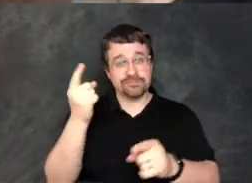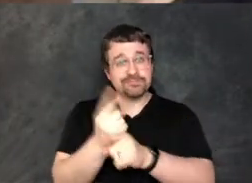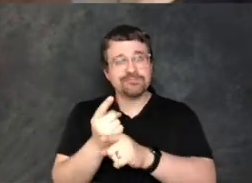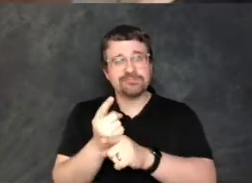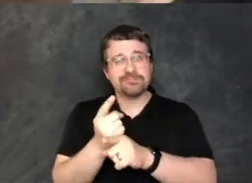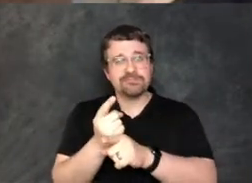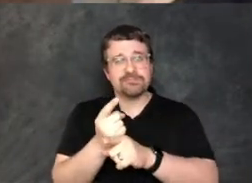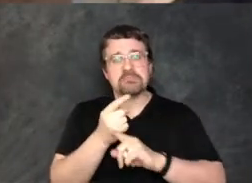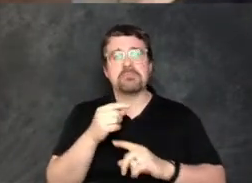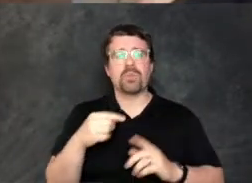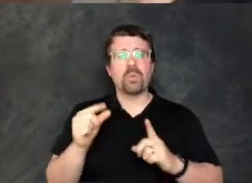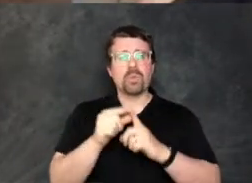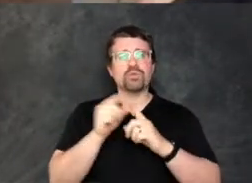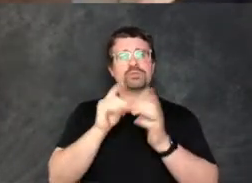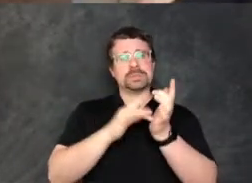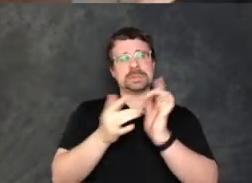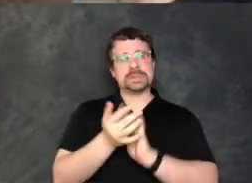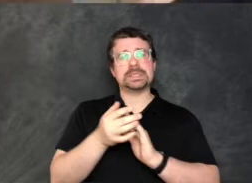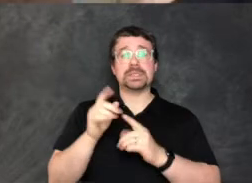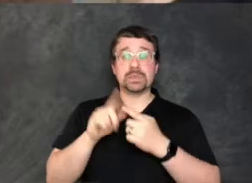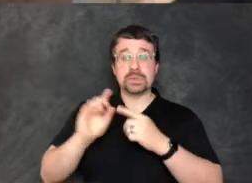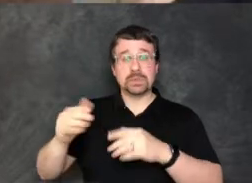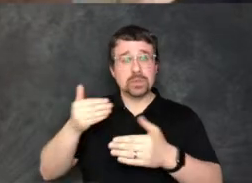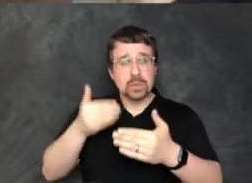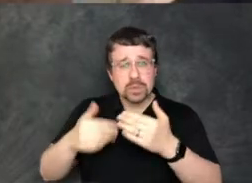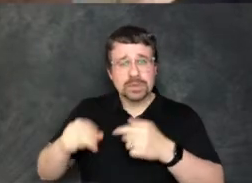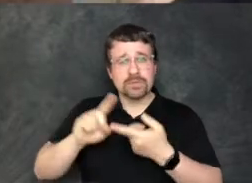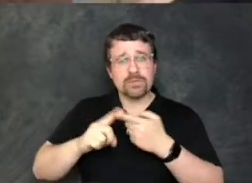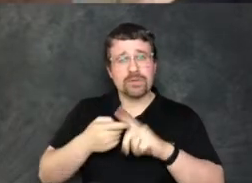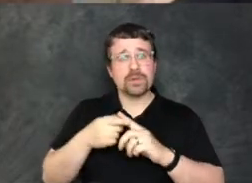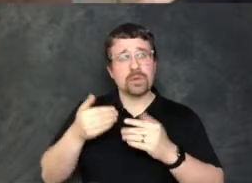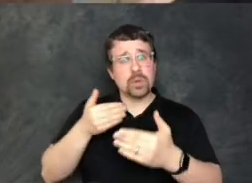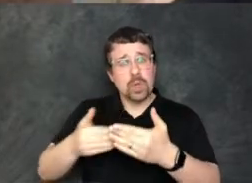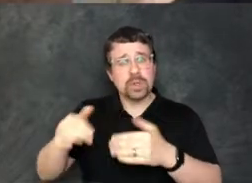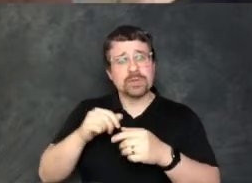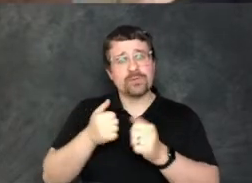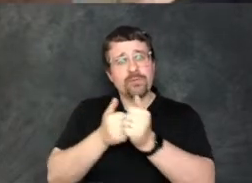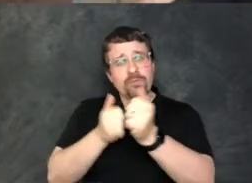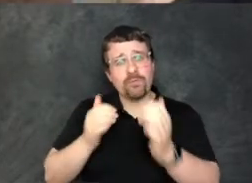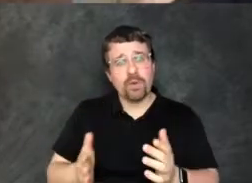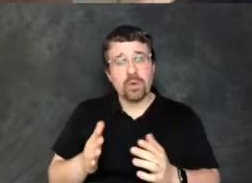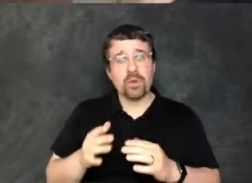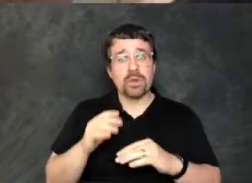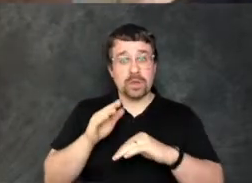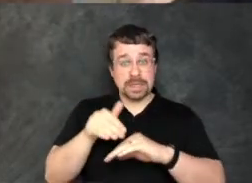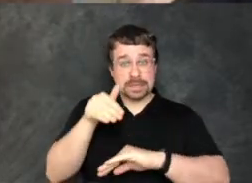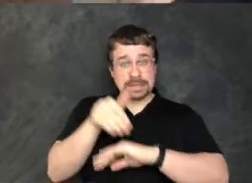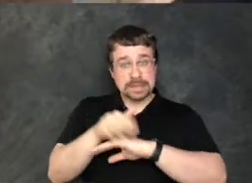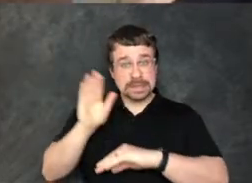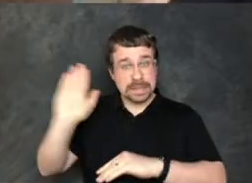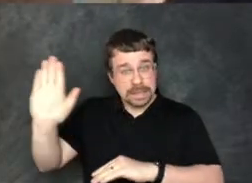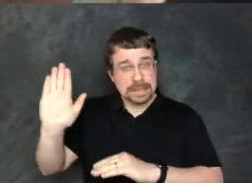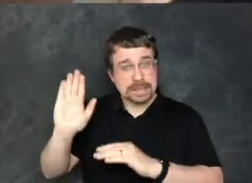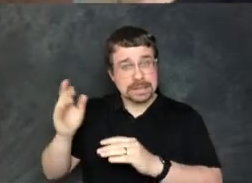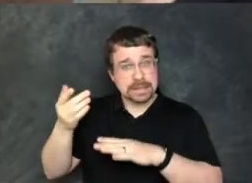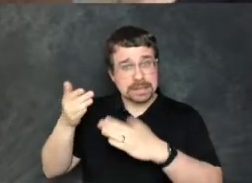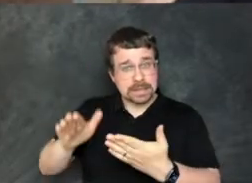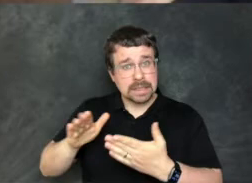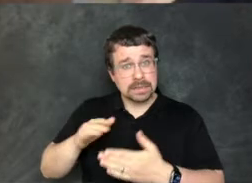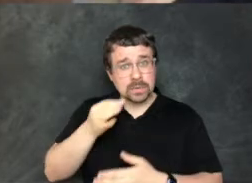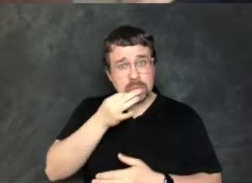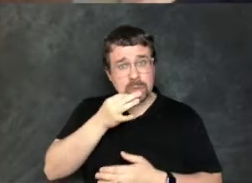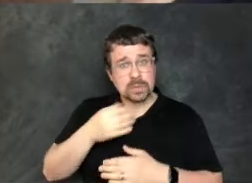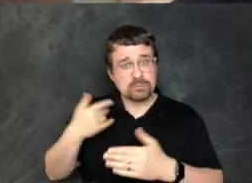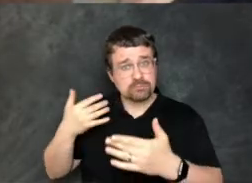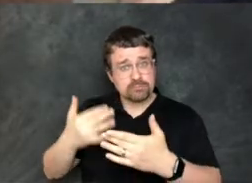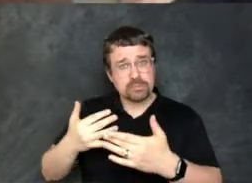and encouragement, aren't they? They are the words of Jesus to his closest friends, his closest followers on the eve